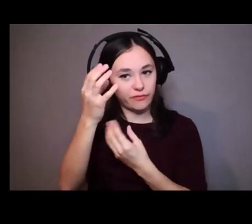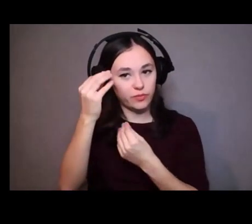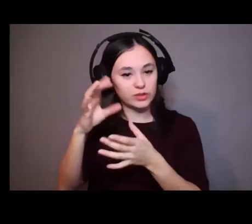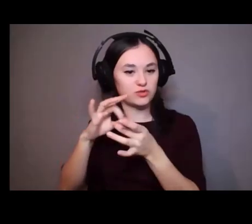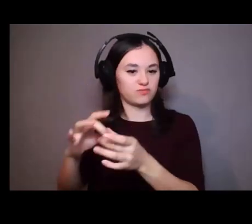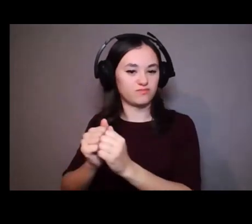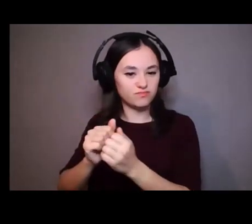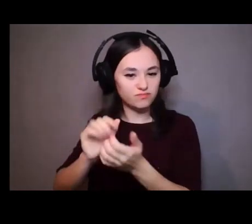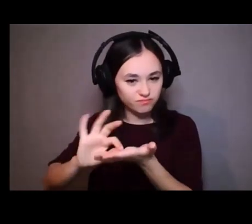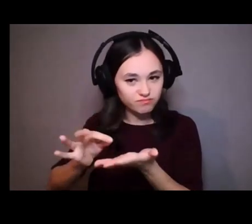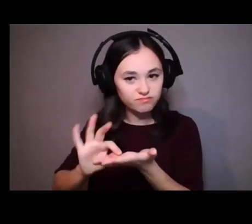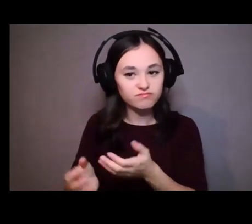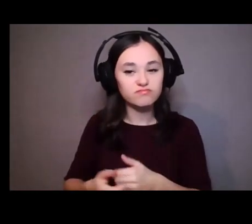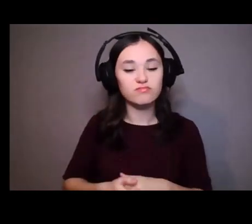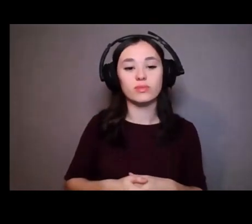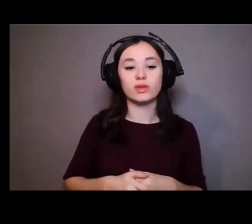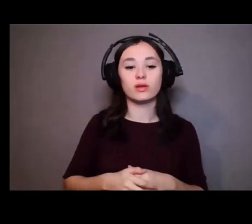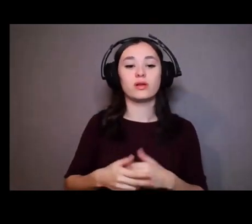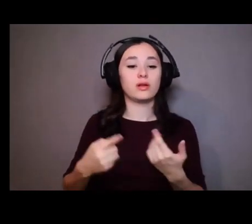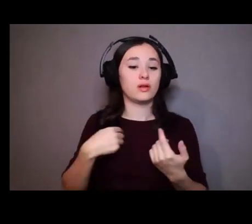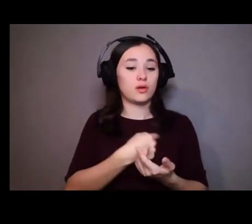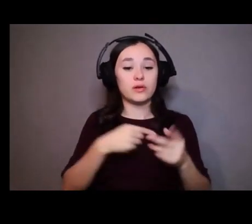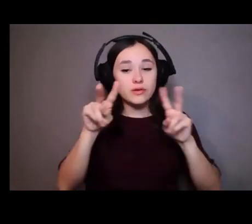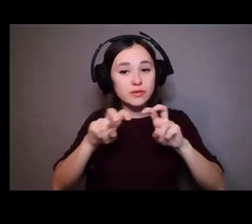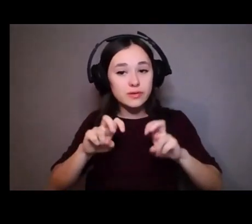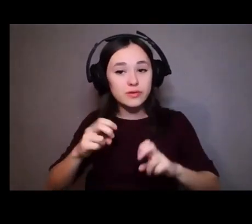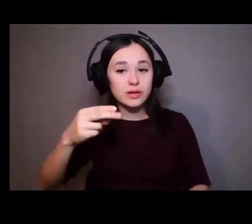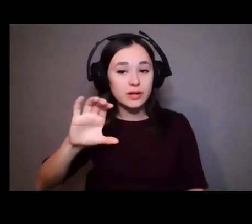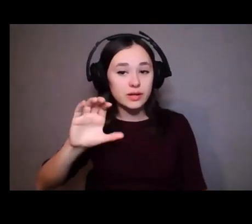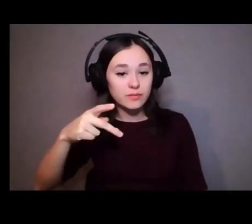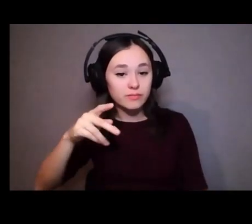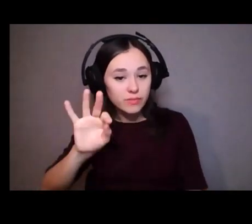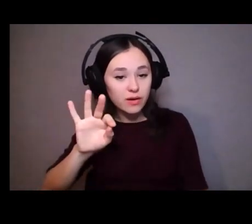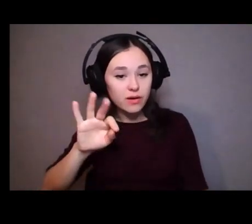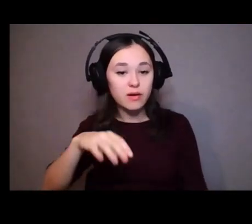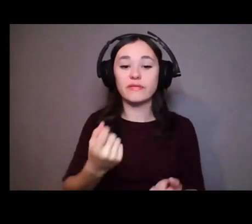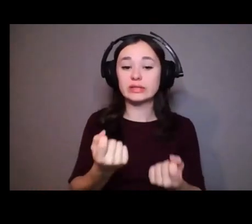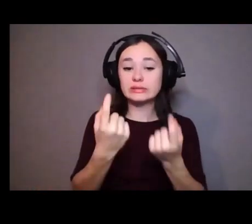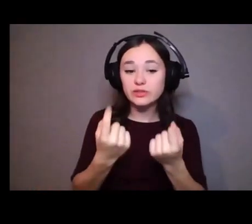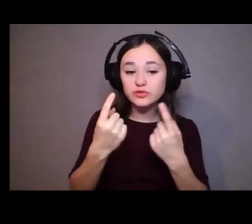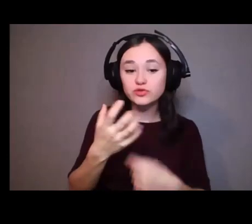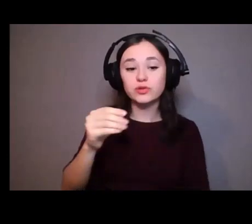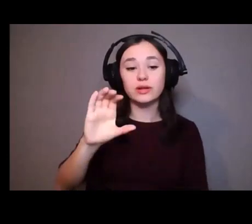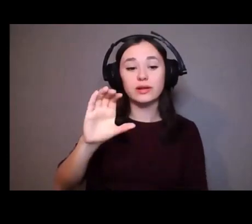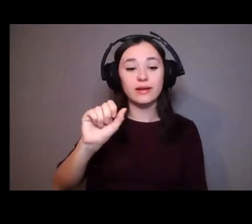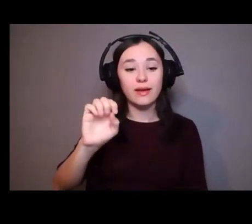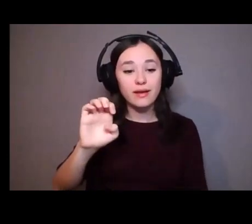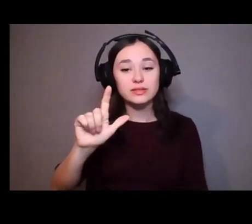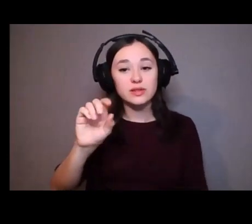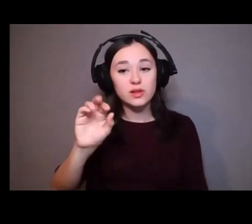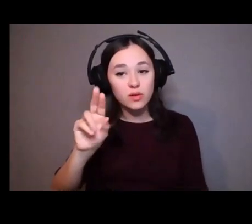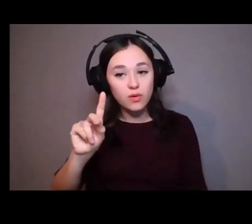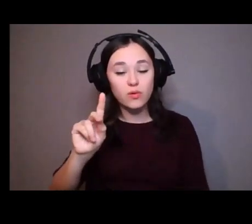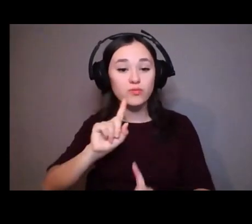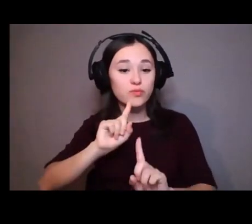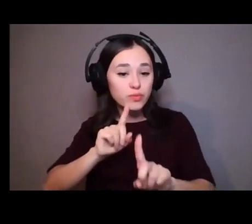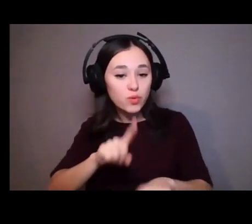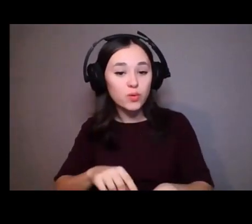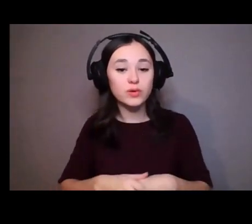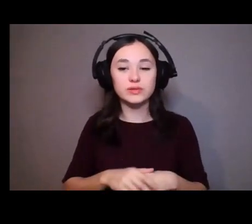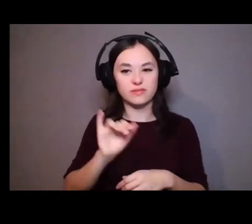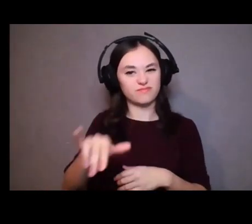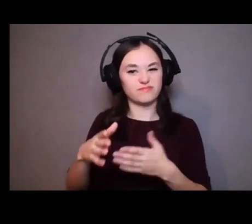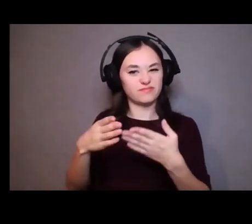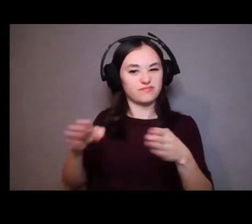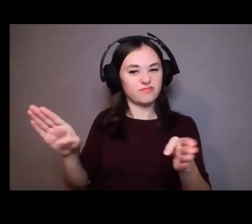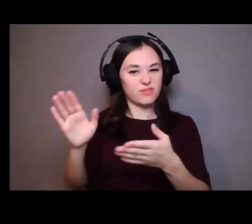include HCPUF's premiums, expenditure, and caseload reports, which are publicly available. These essentially, if you want to think about them, they provide Medicaid